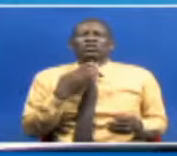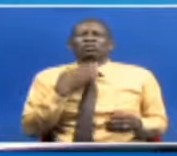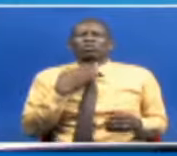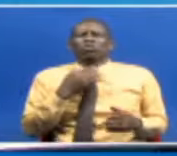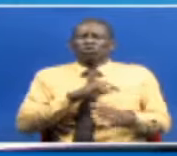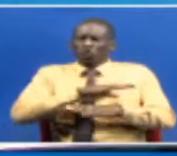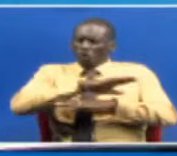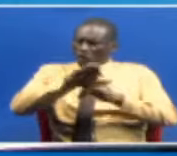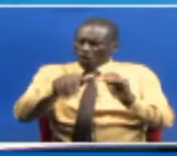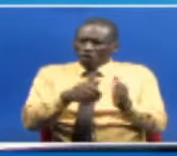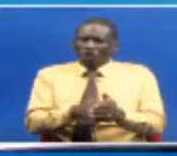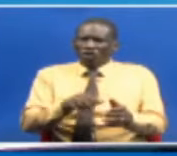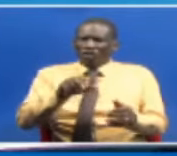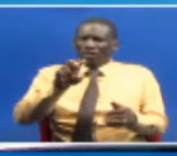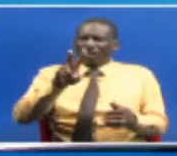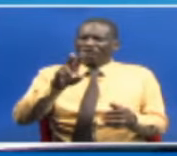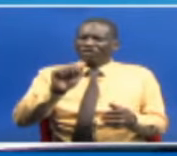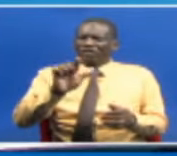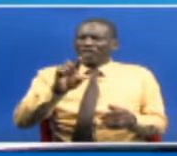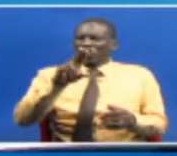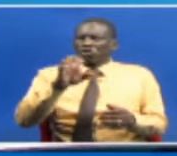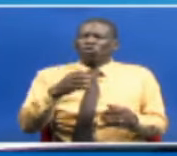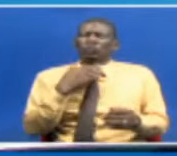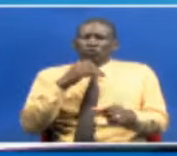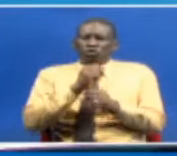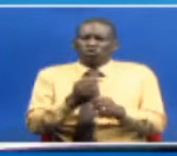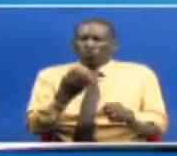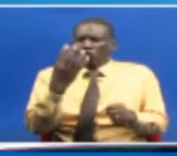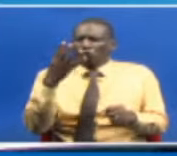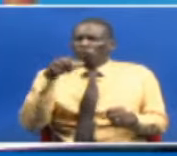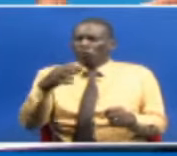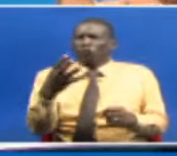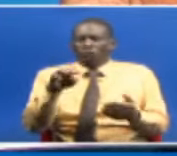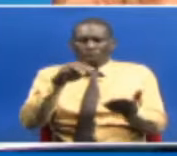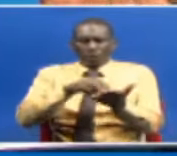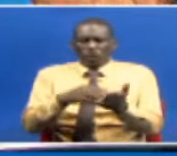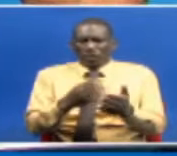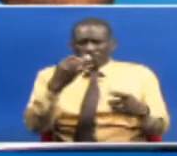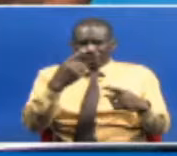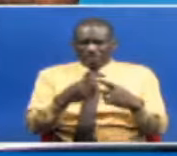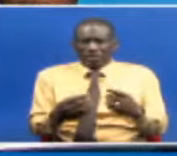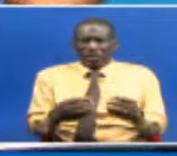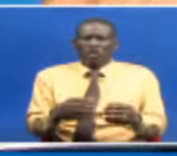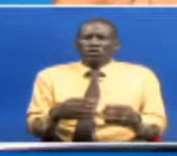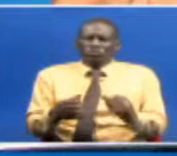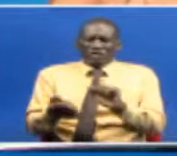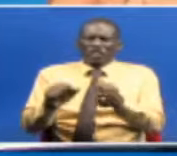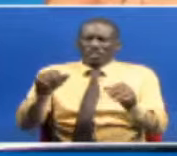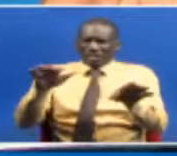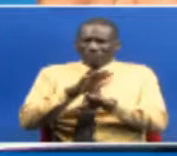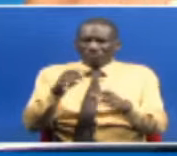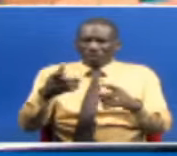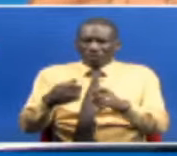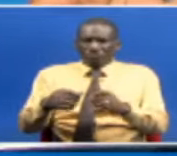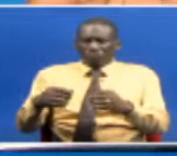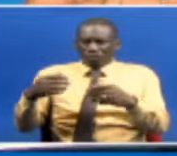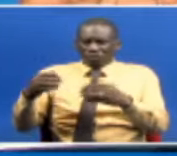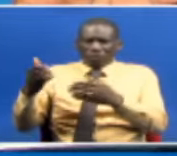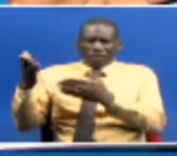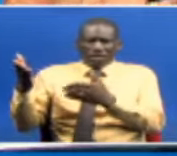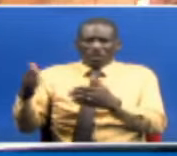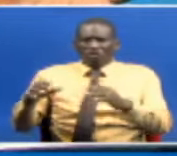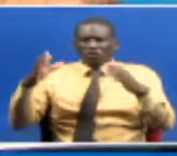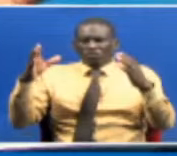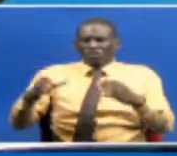value. We want to do 4.4 million. In 3 years? In 3 years. Okay. And we are doing the whole value chain from the receptacles, the big tank